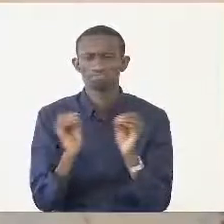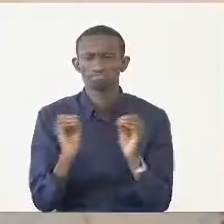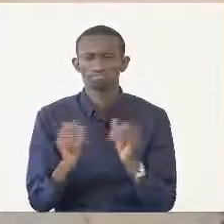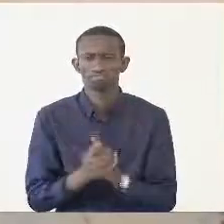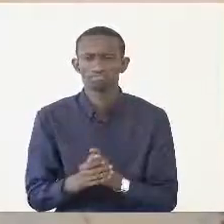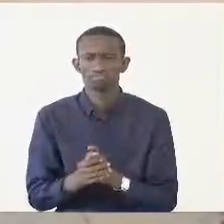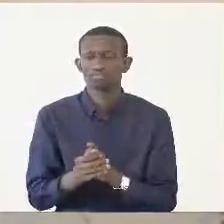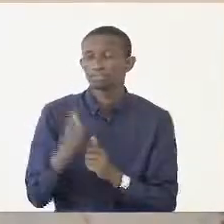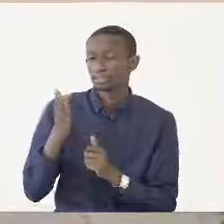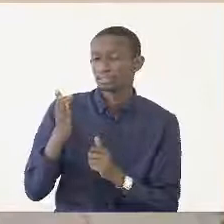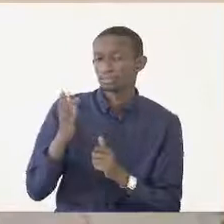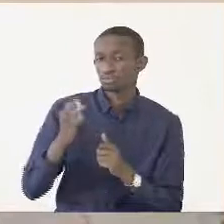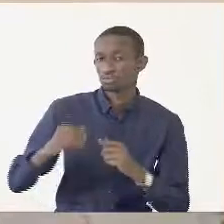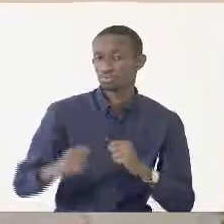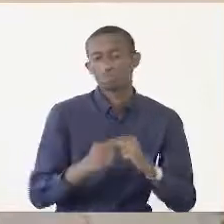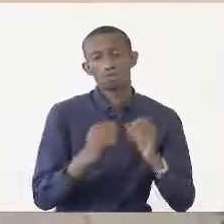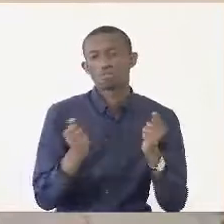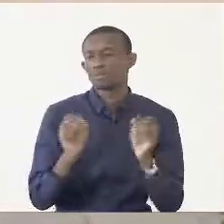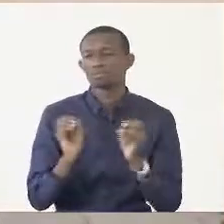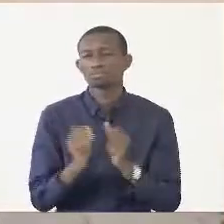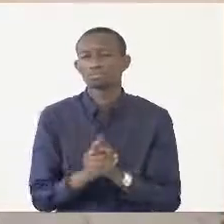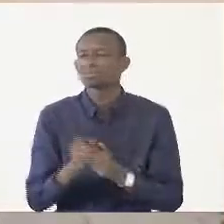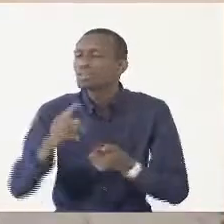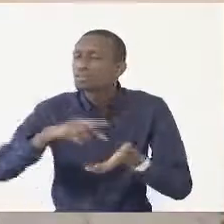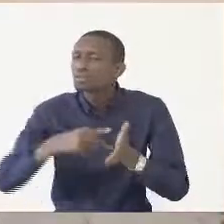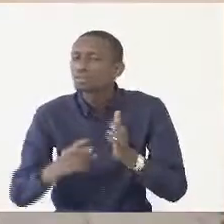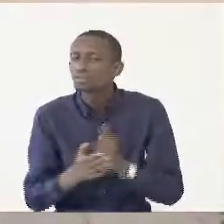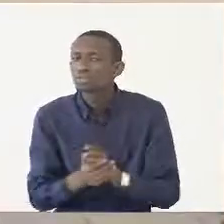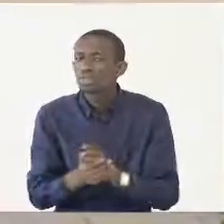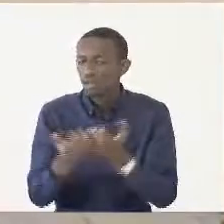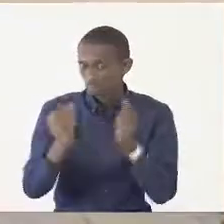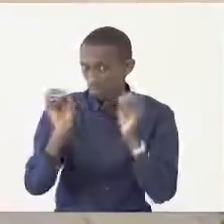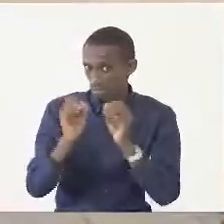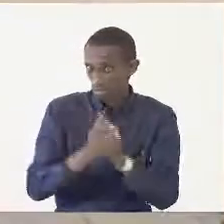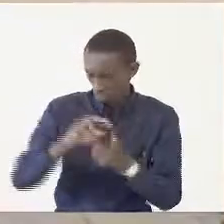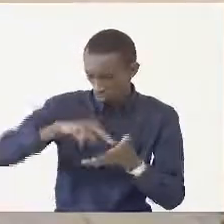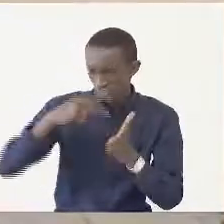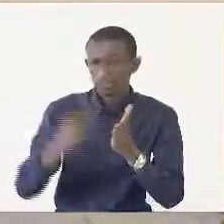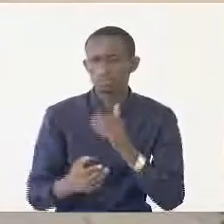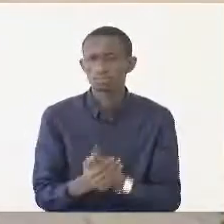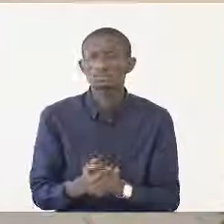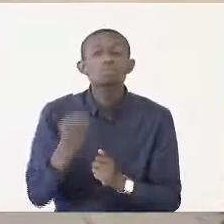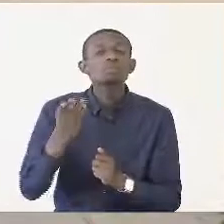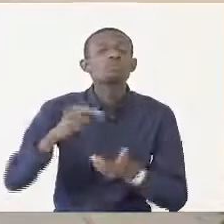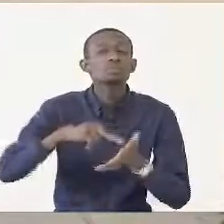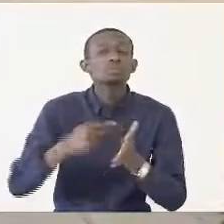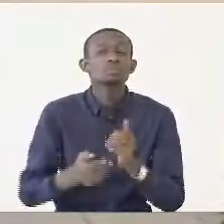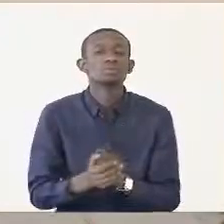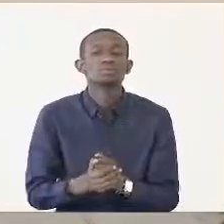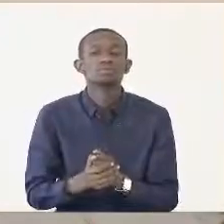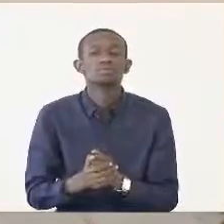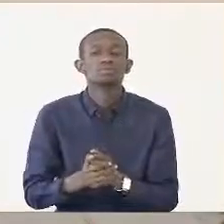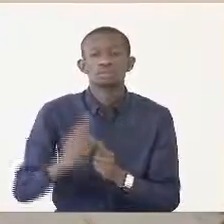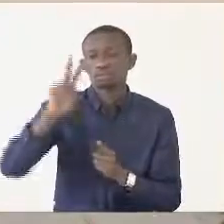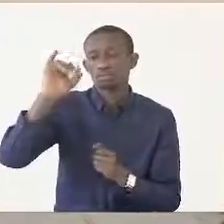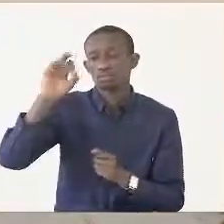this velocity. To say that we don't have this velocity means what? Means that the velocity